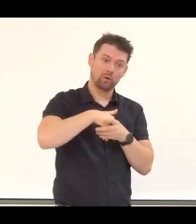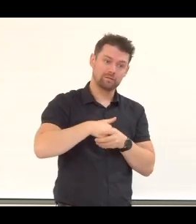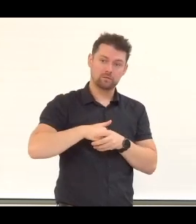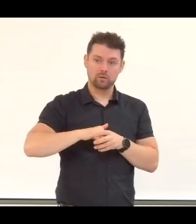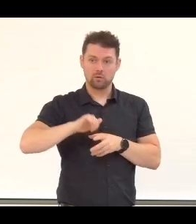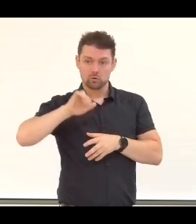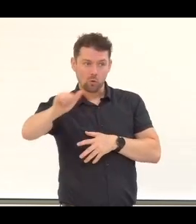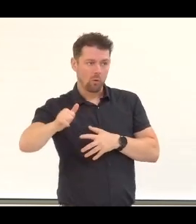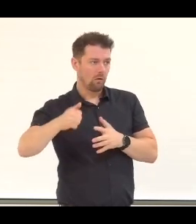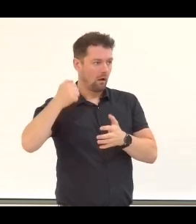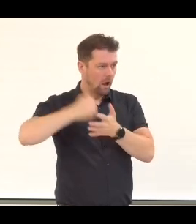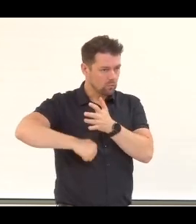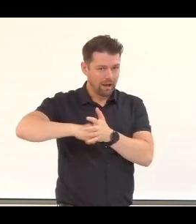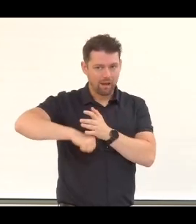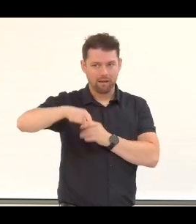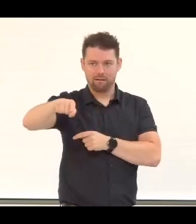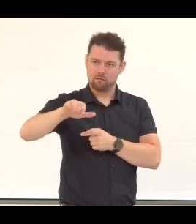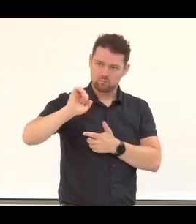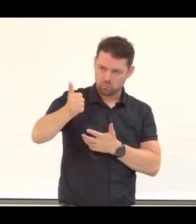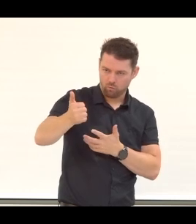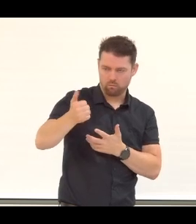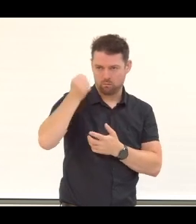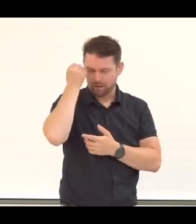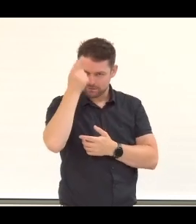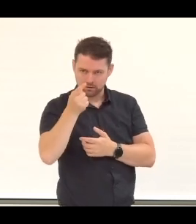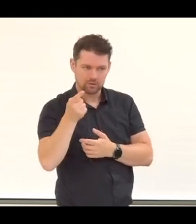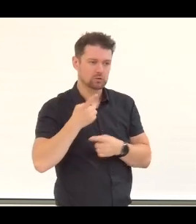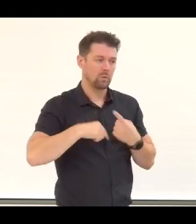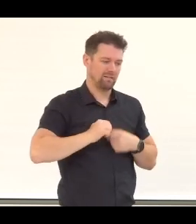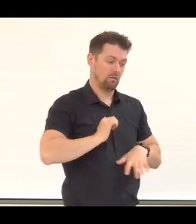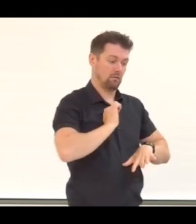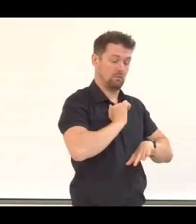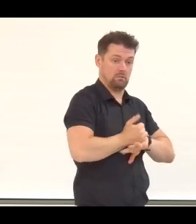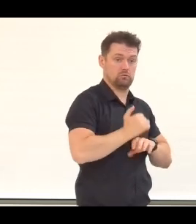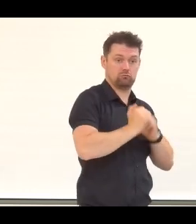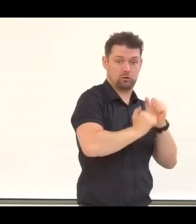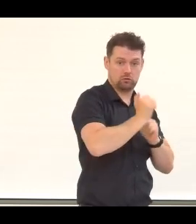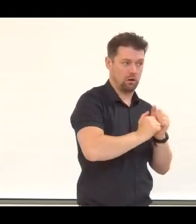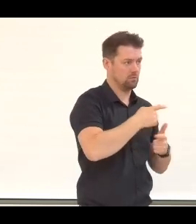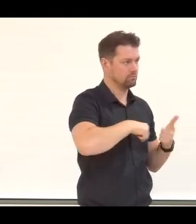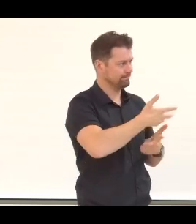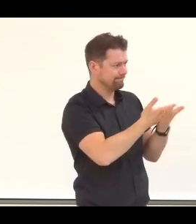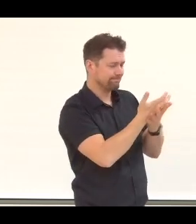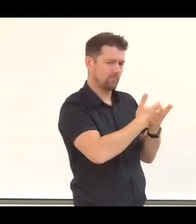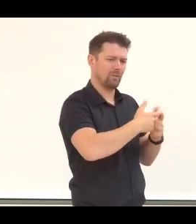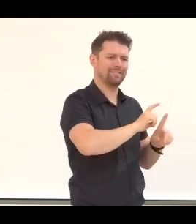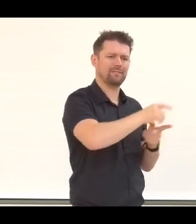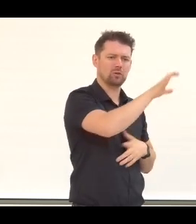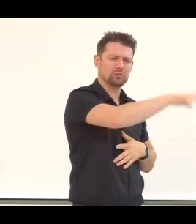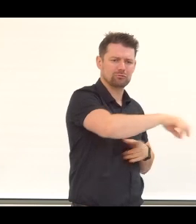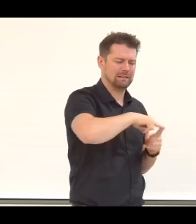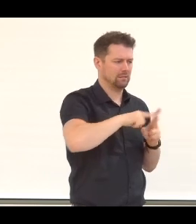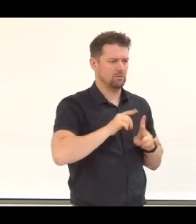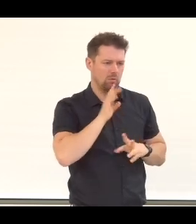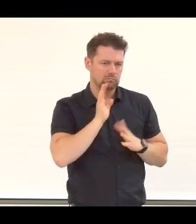their hardware, to join us on this mission. So we provide the infrastructure, we do all the negotiations with the host country, we